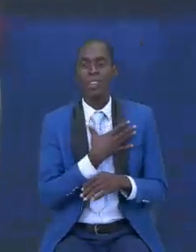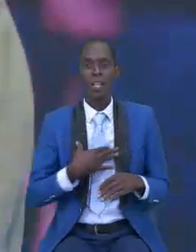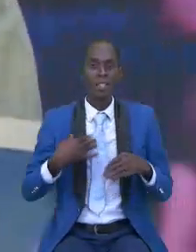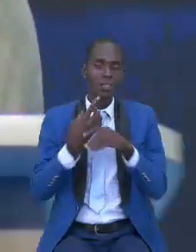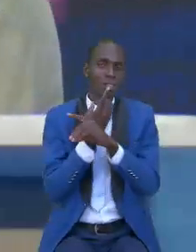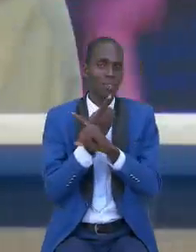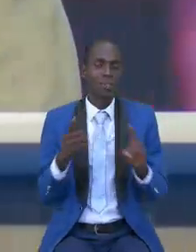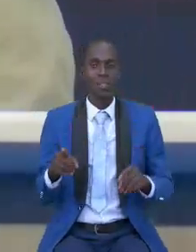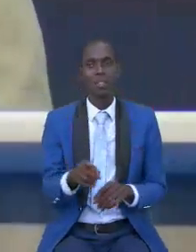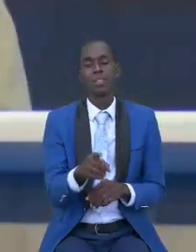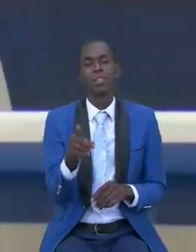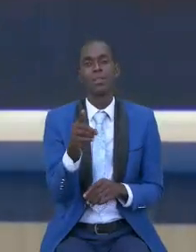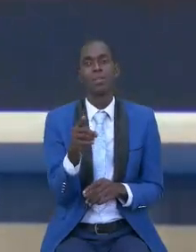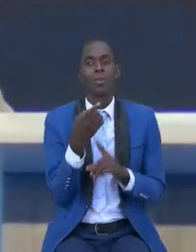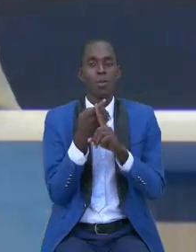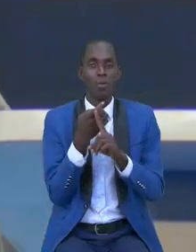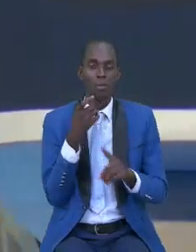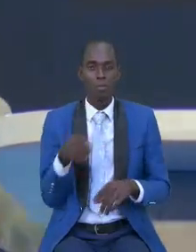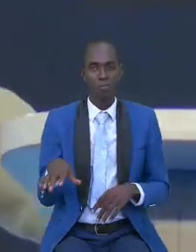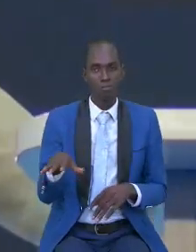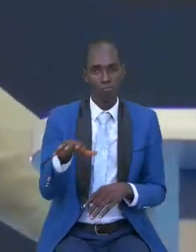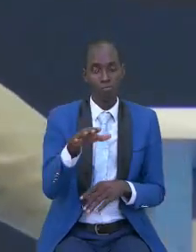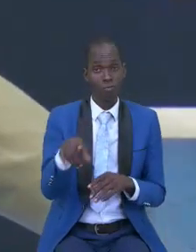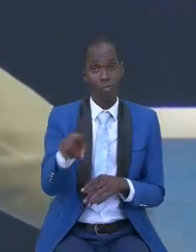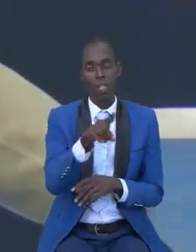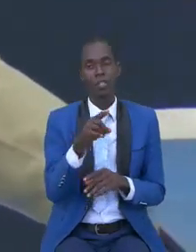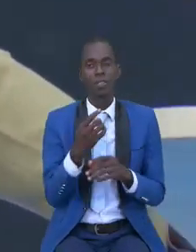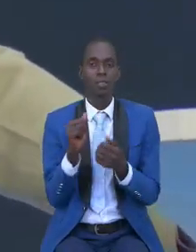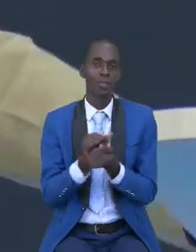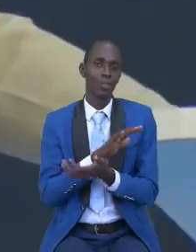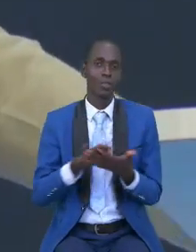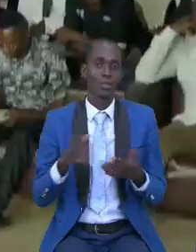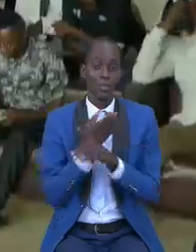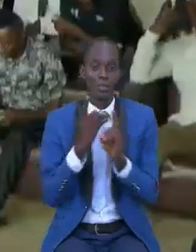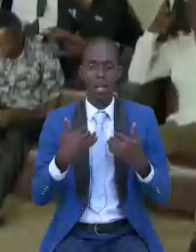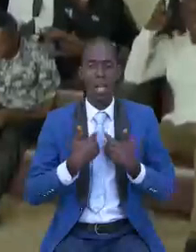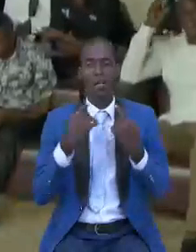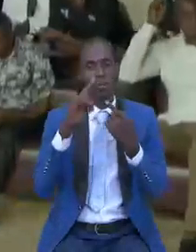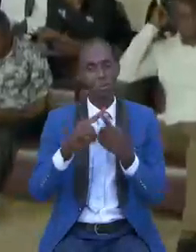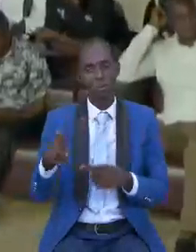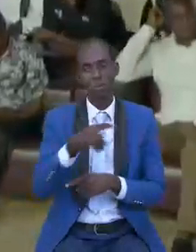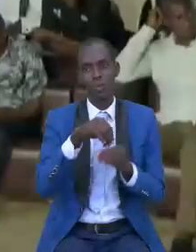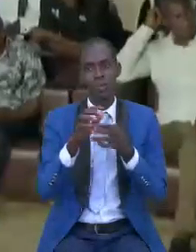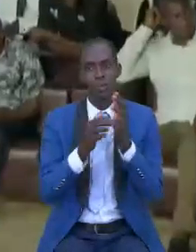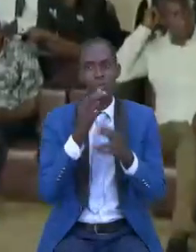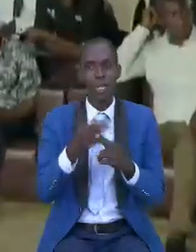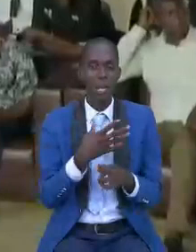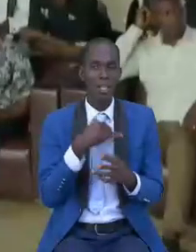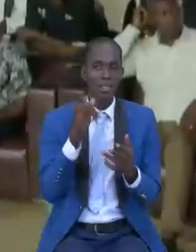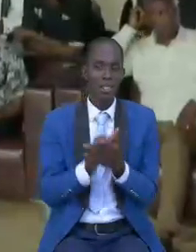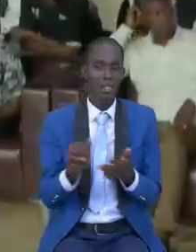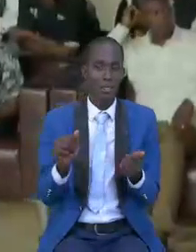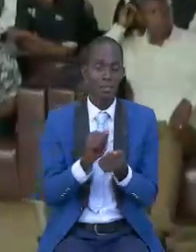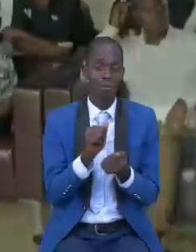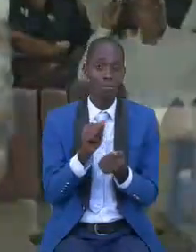delivered them from their destruction. Deliverance has come to you. And that deliverance